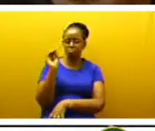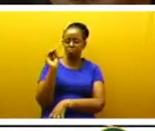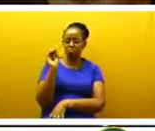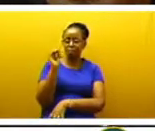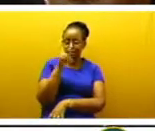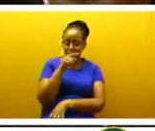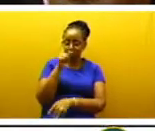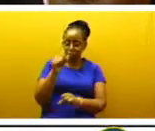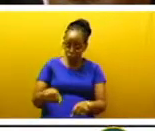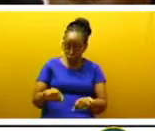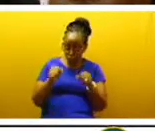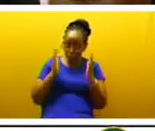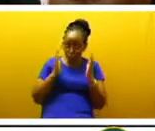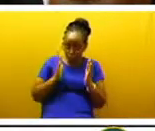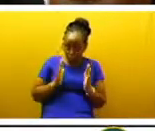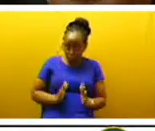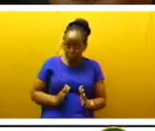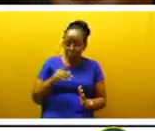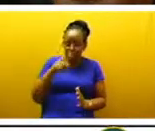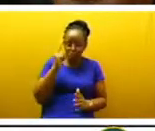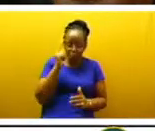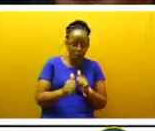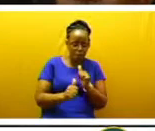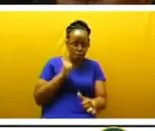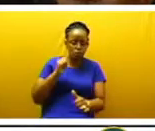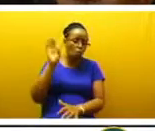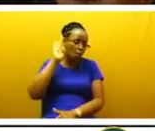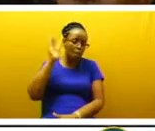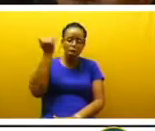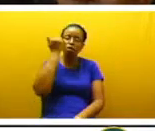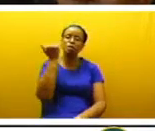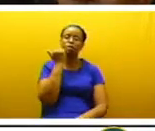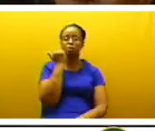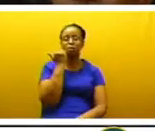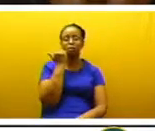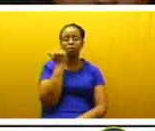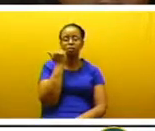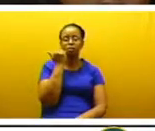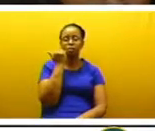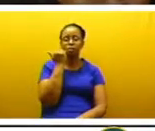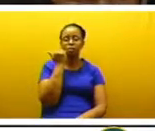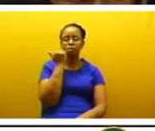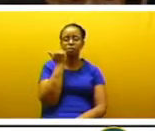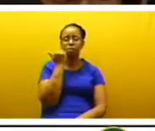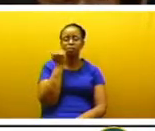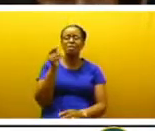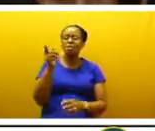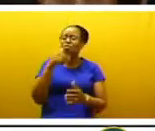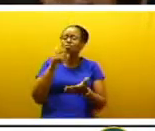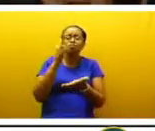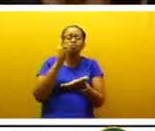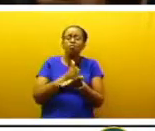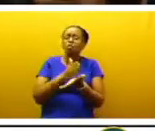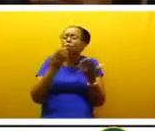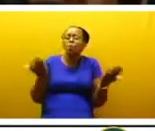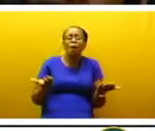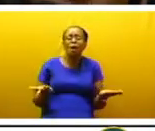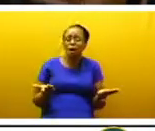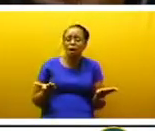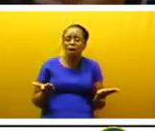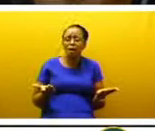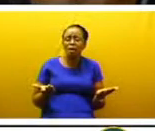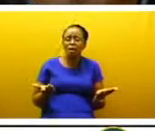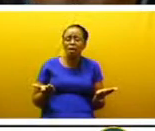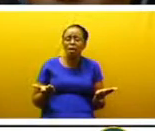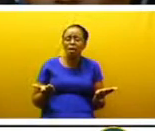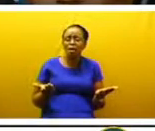chairperson has disobeyed the court? What is the substantive truth of